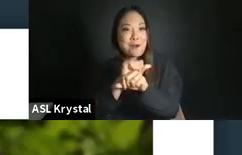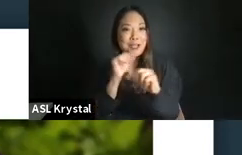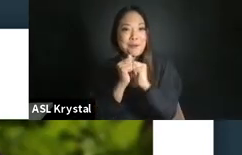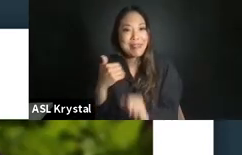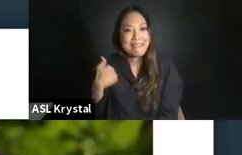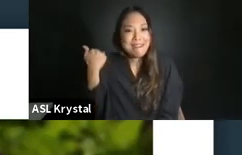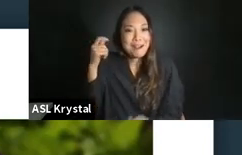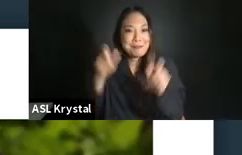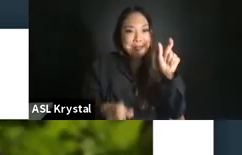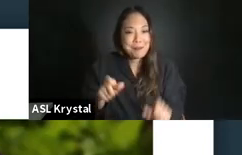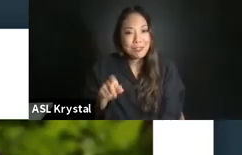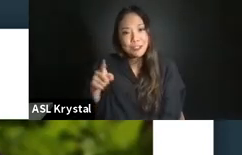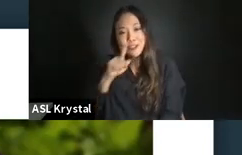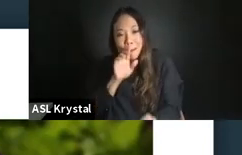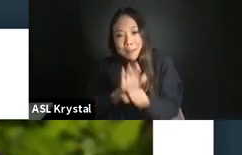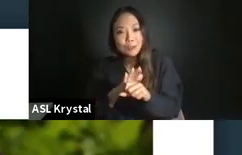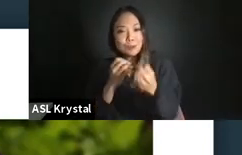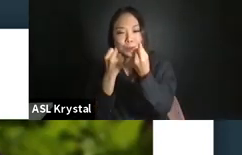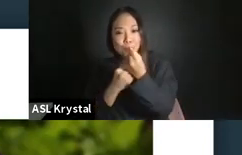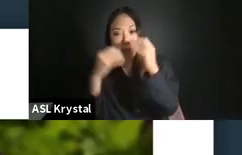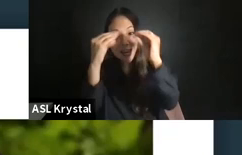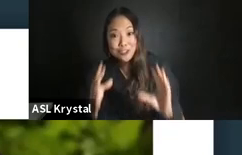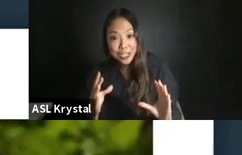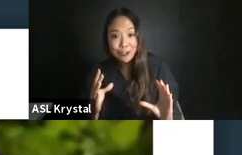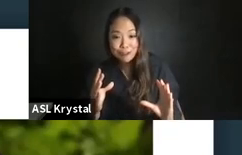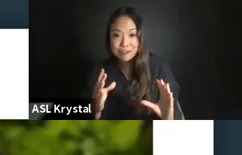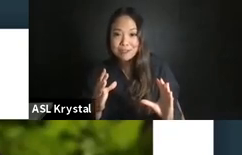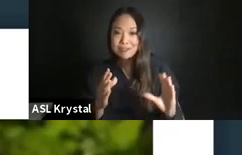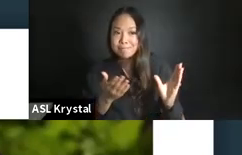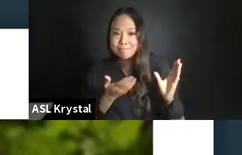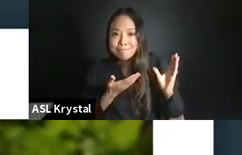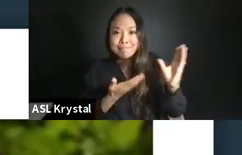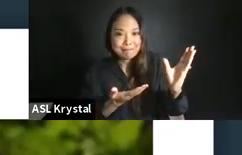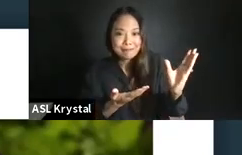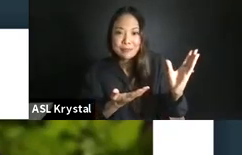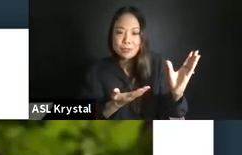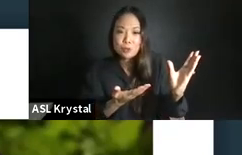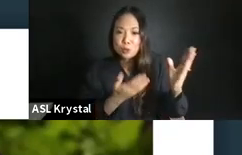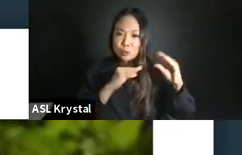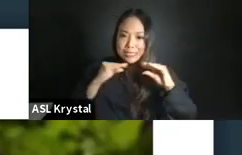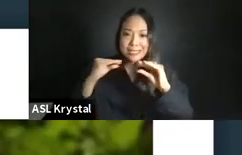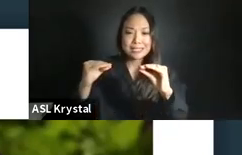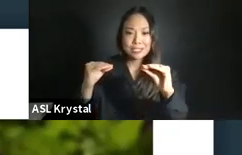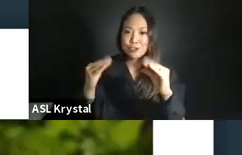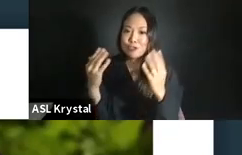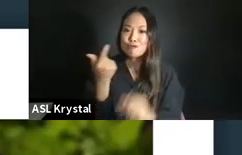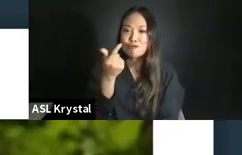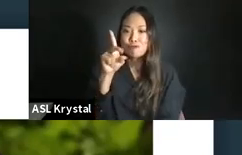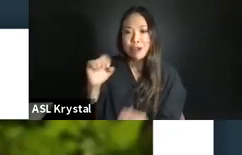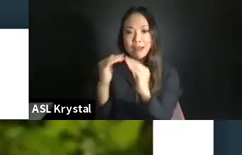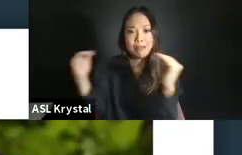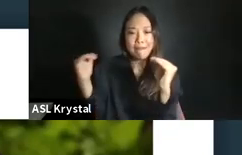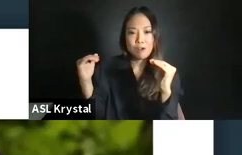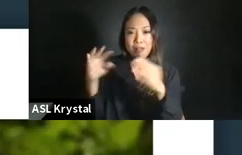committed to supporting educators to deliver grade level content to our students